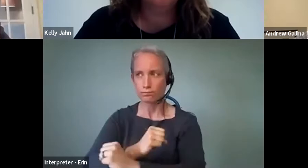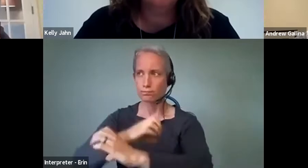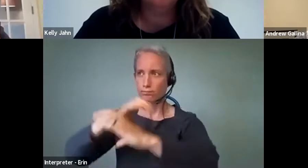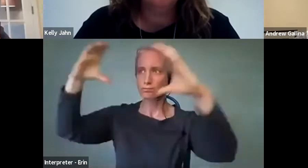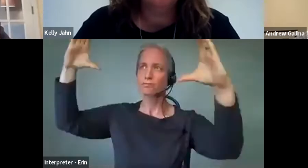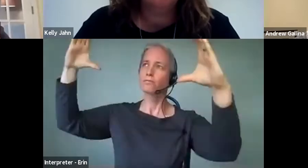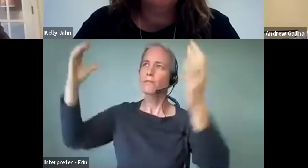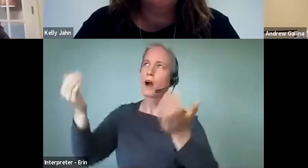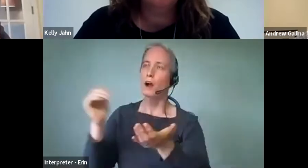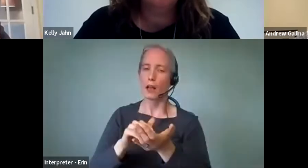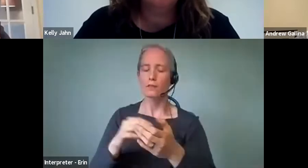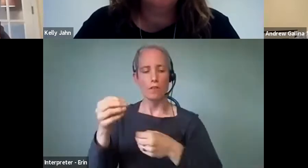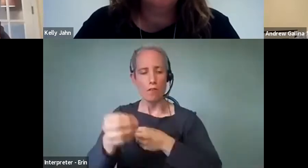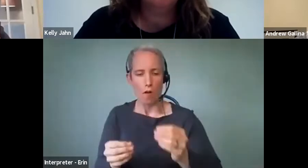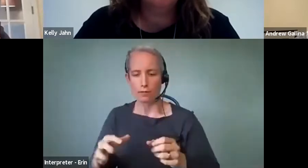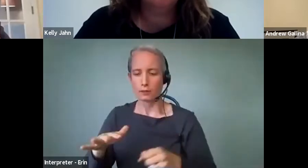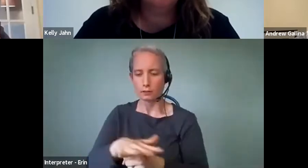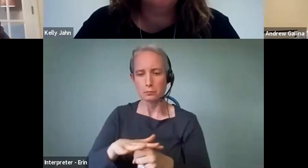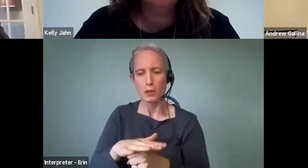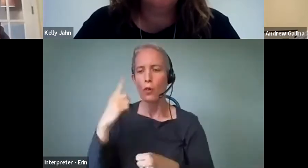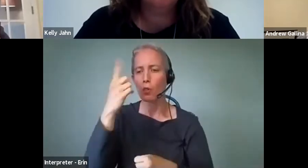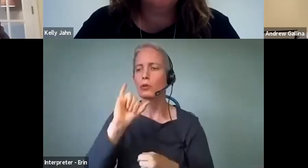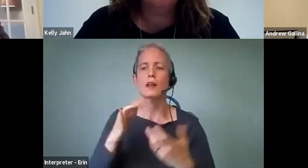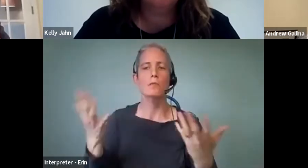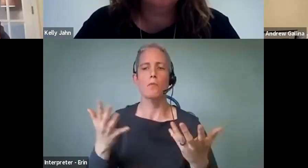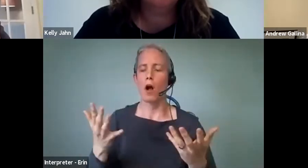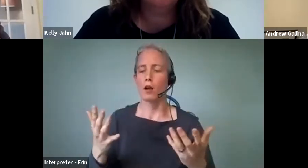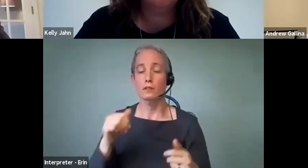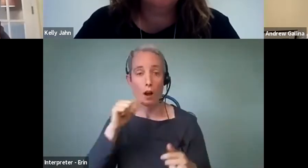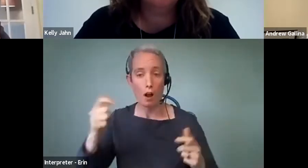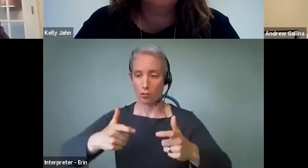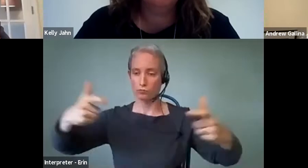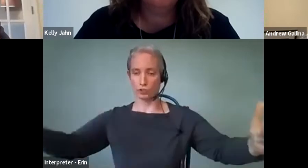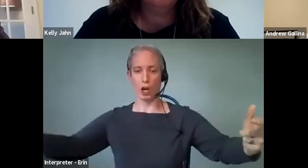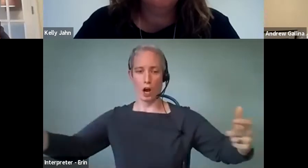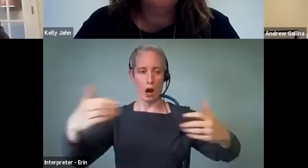office spaces in a way which is not a large real estate, but maybe